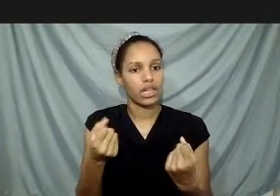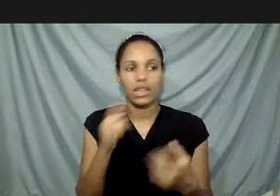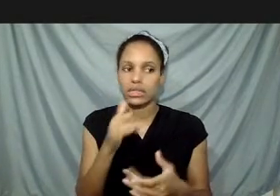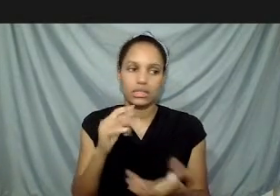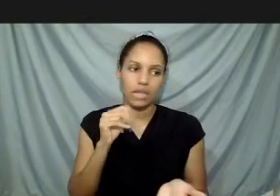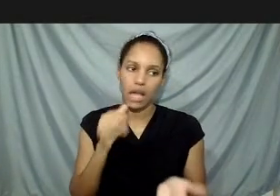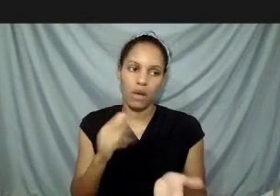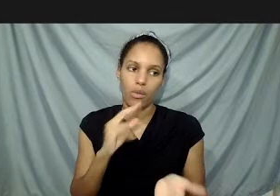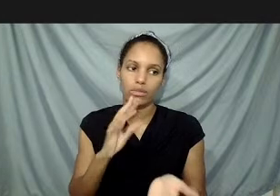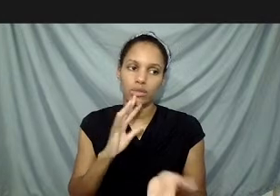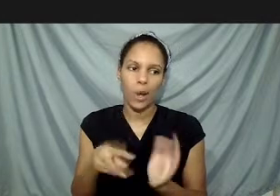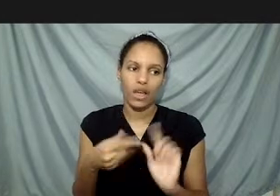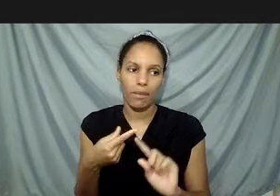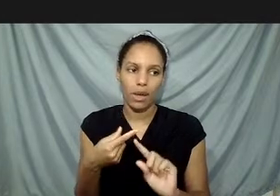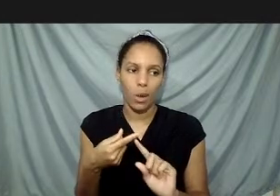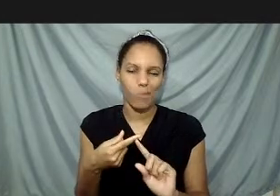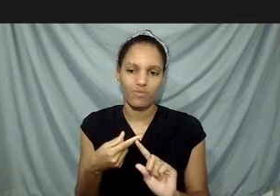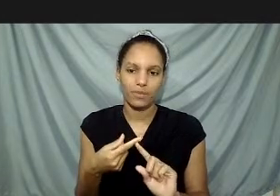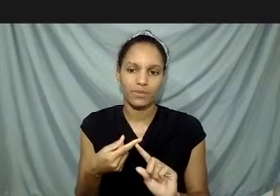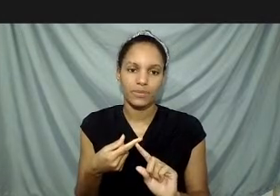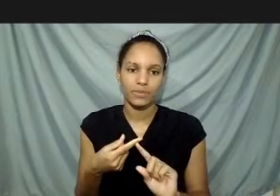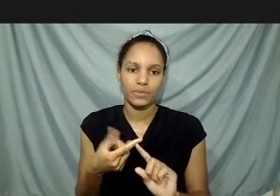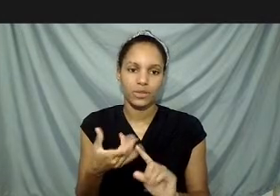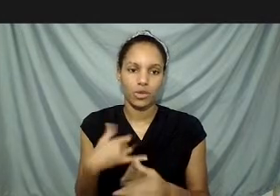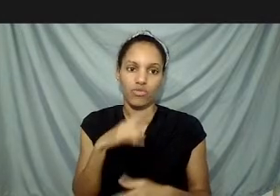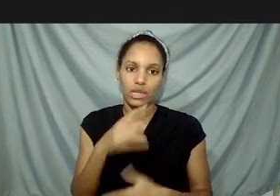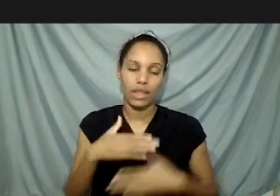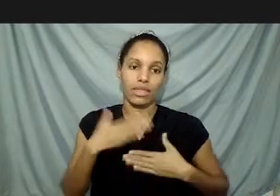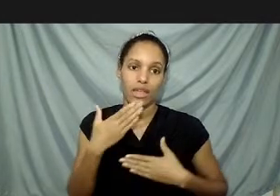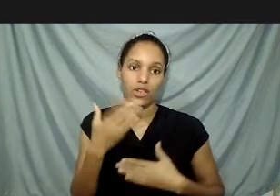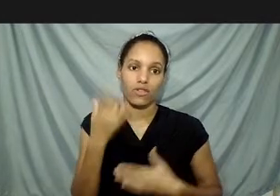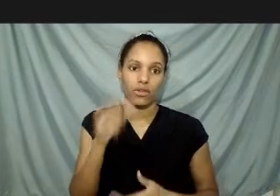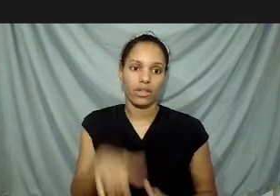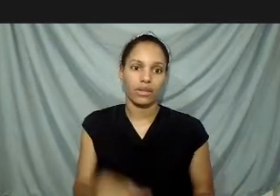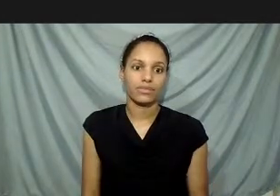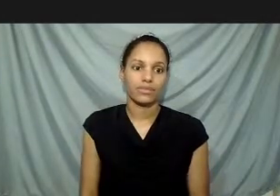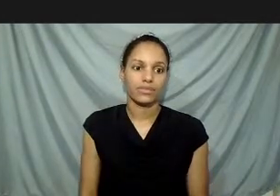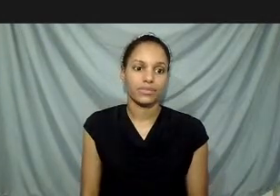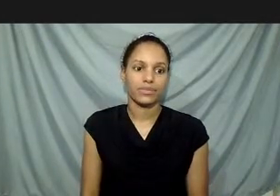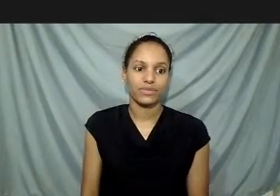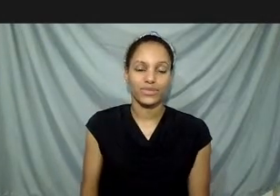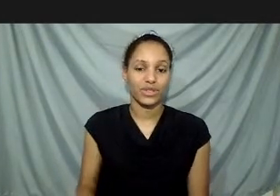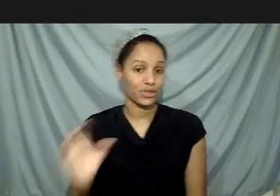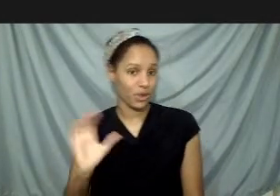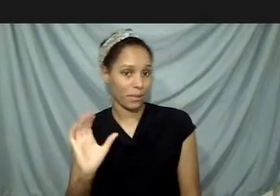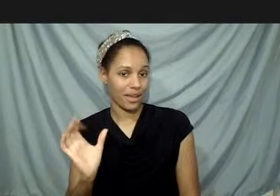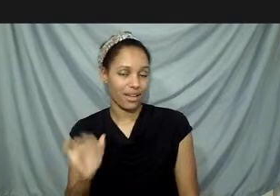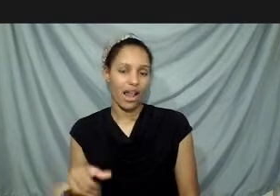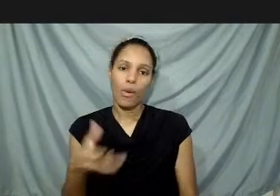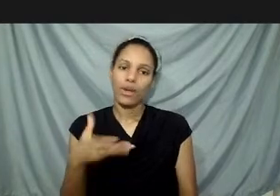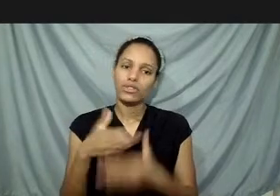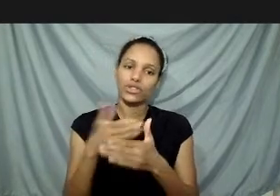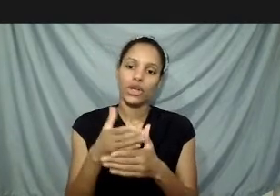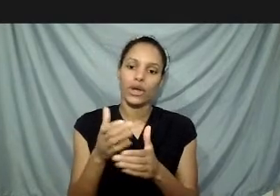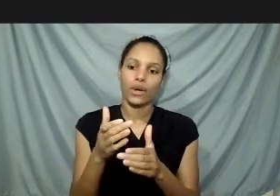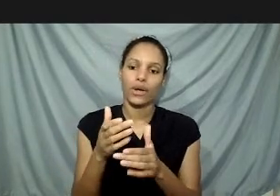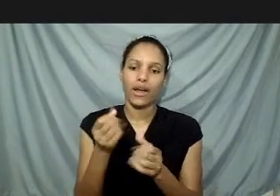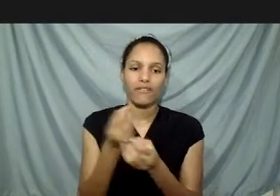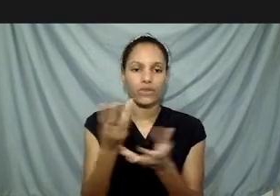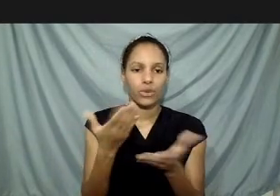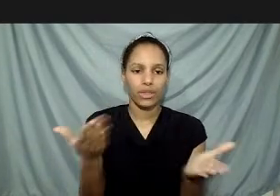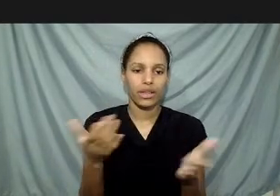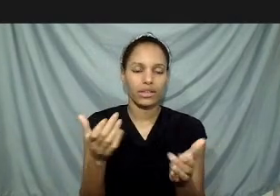which is not what I'm speaking of. So I appreciate that. Yeah. I want to share couple of things in alignment with